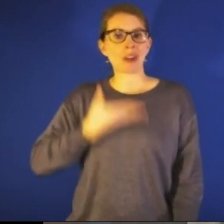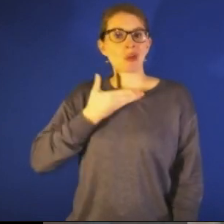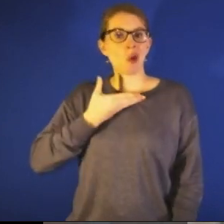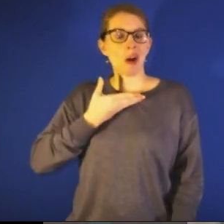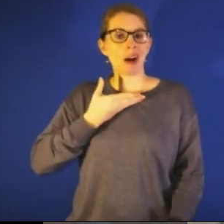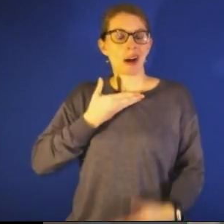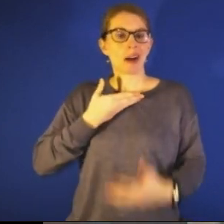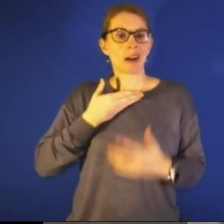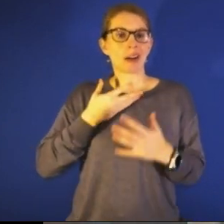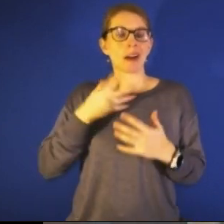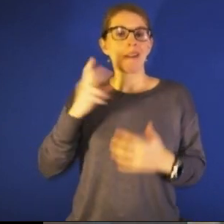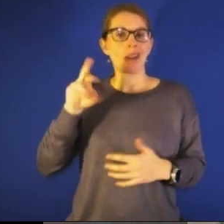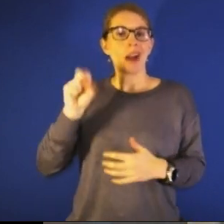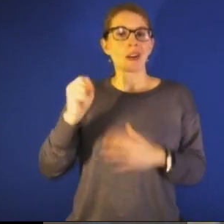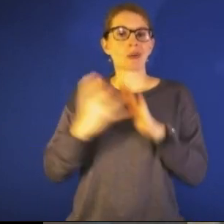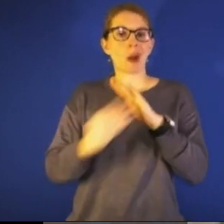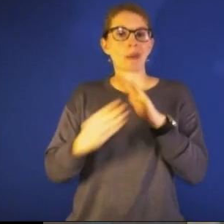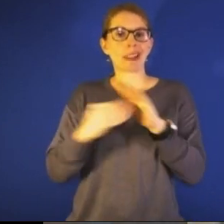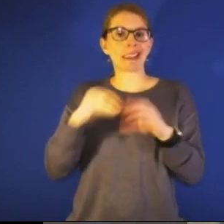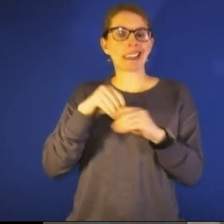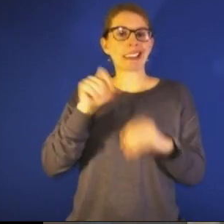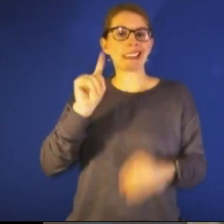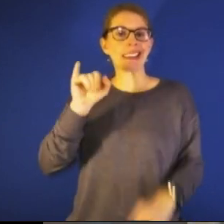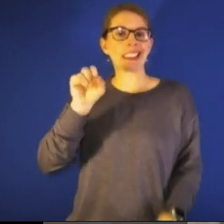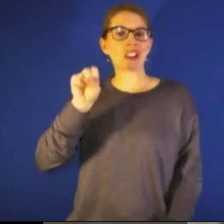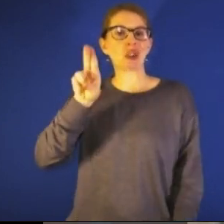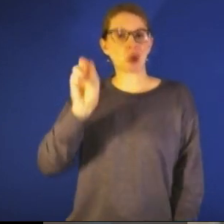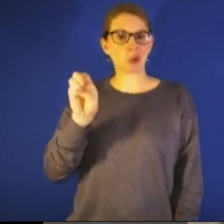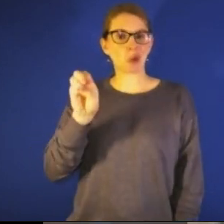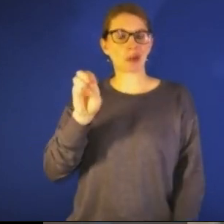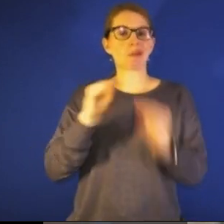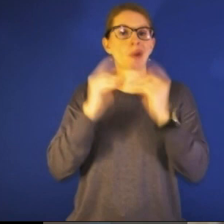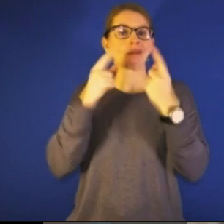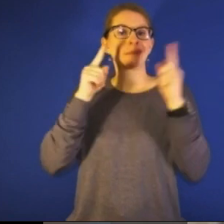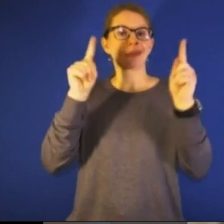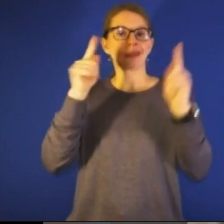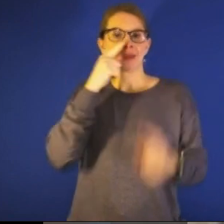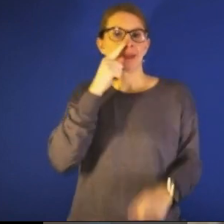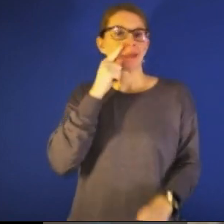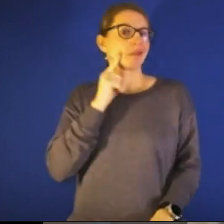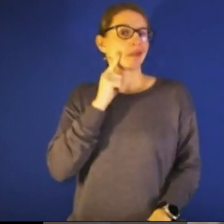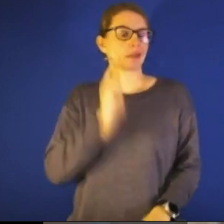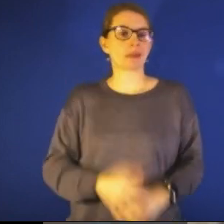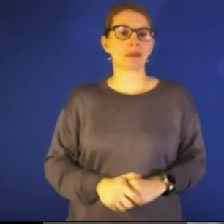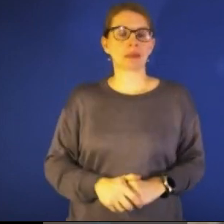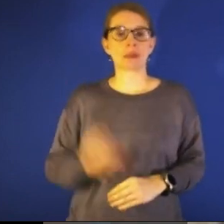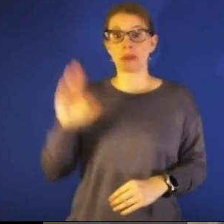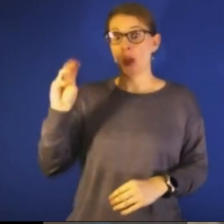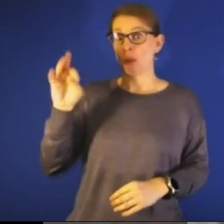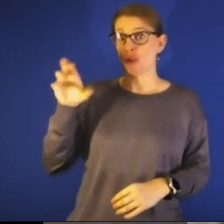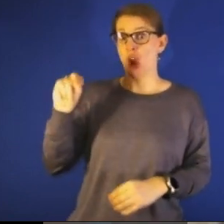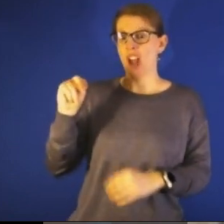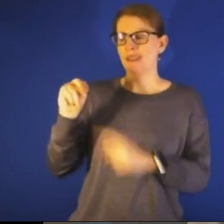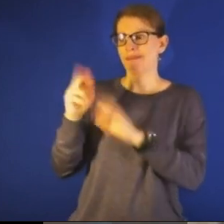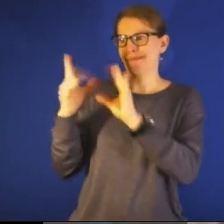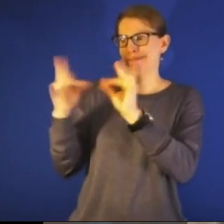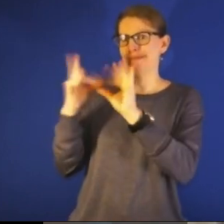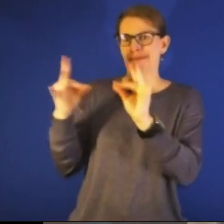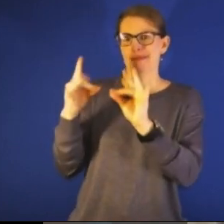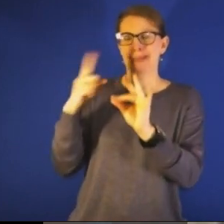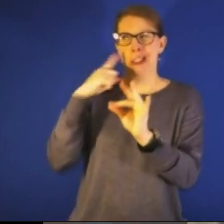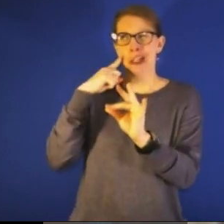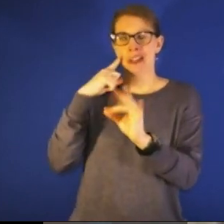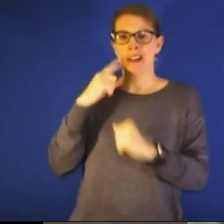to replicate in those tissues more efficiently. I heard something the other day about Omicron being perhaps